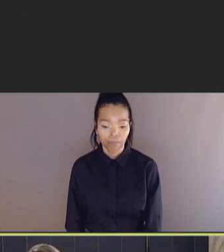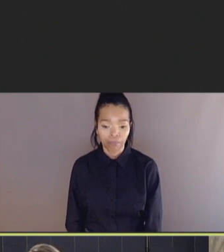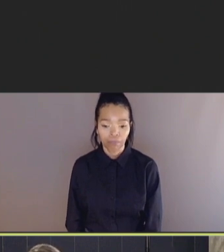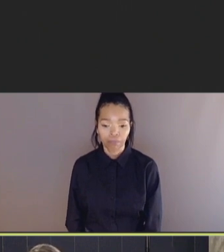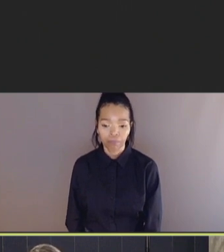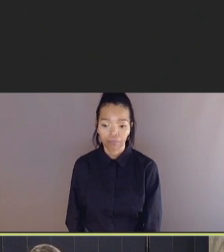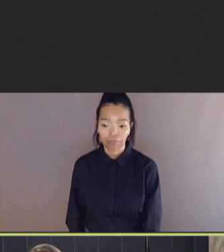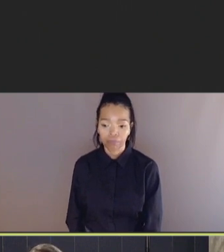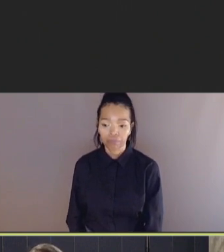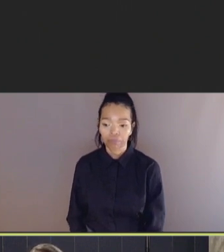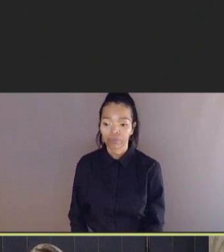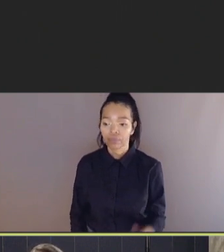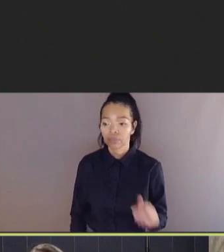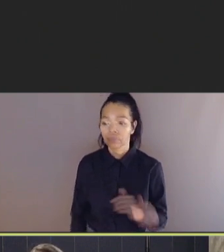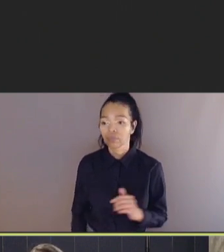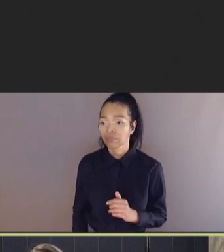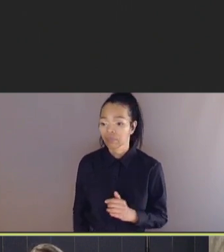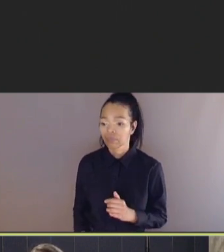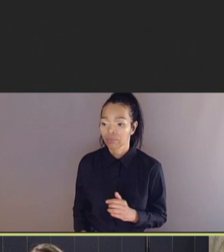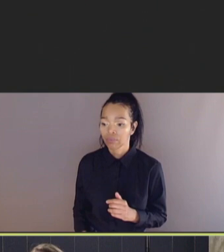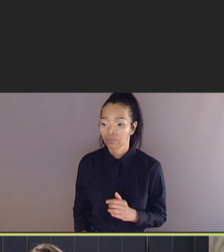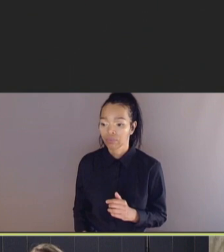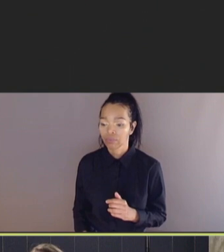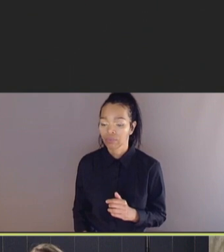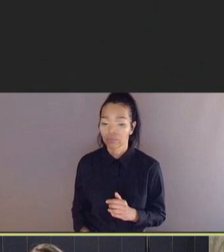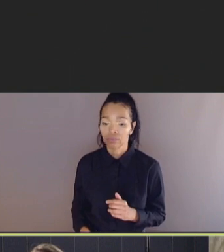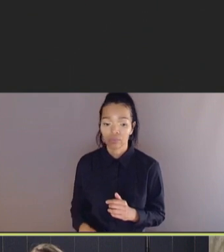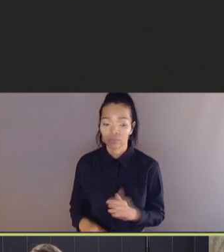Any last comments here for goal 2?